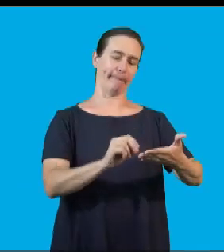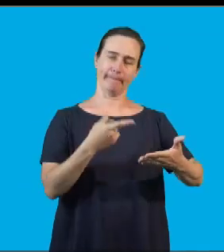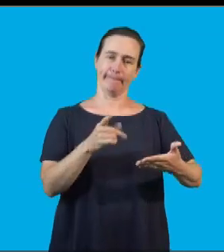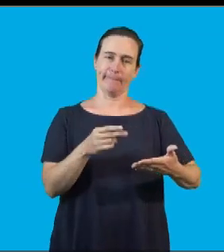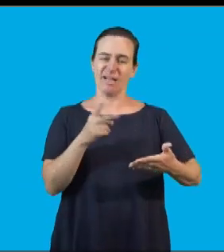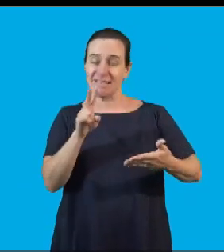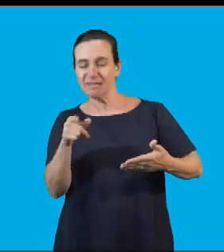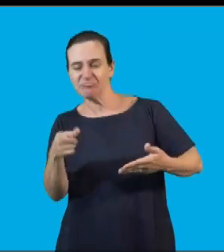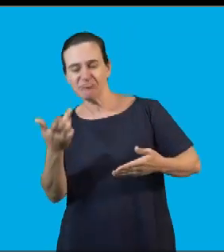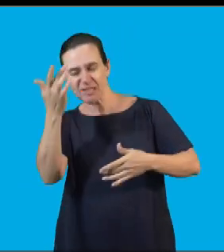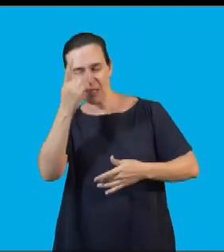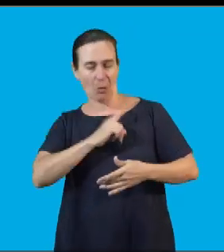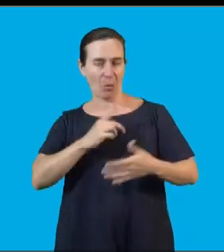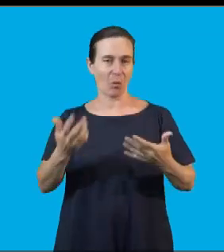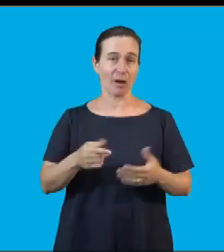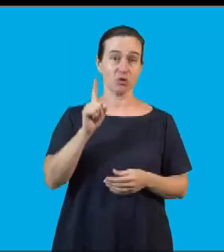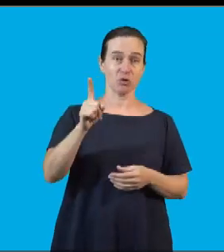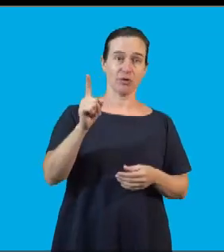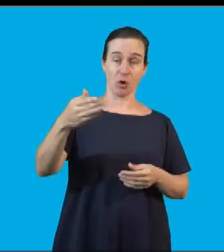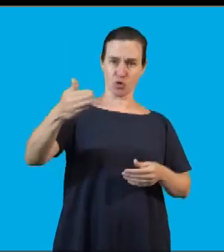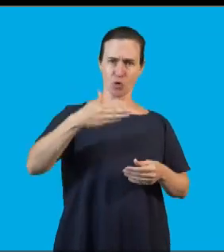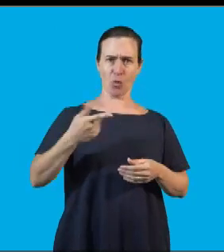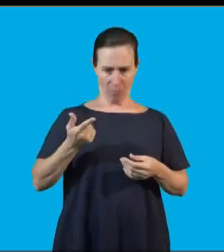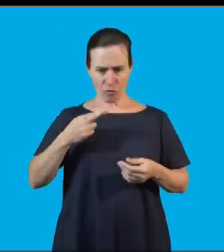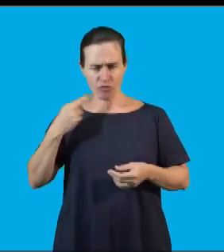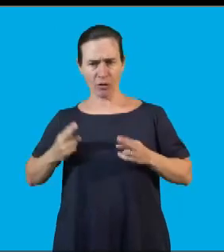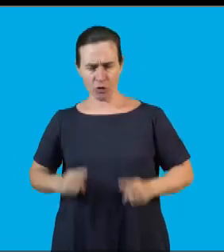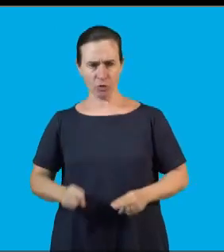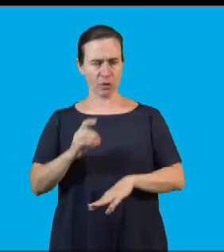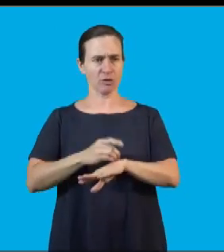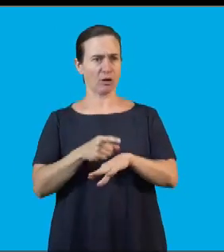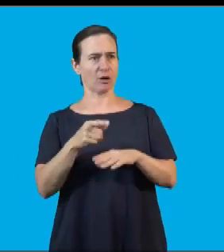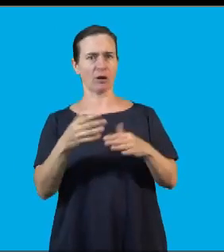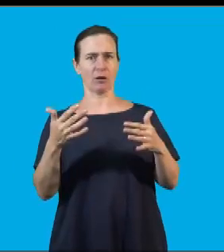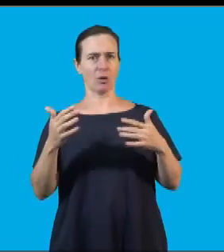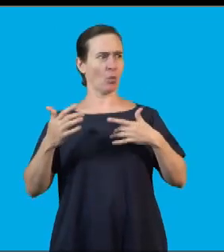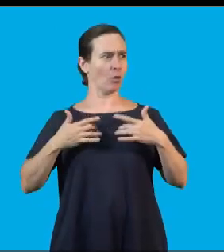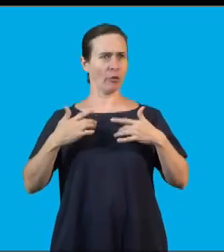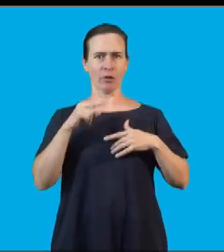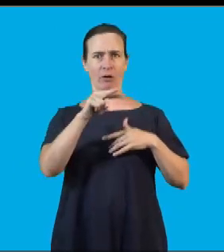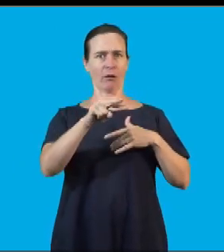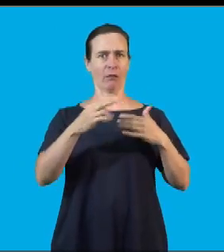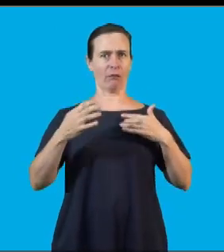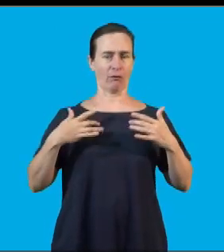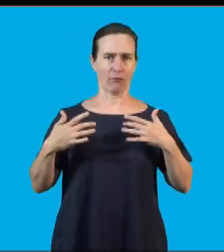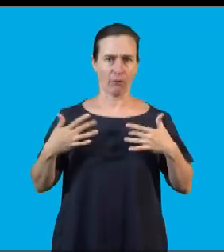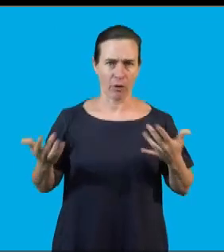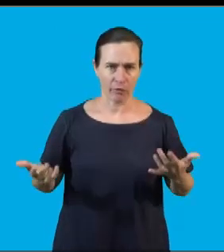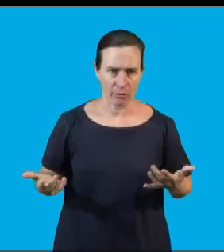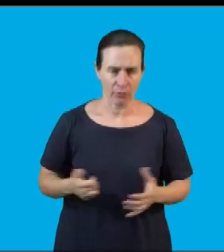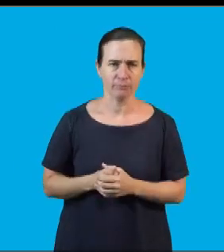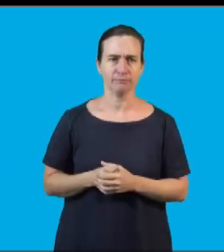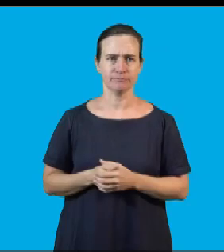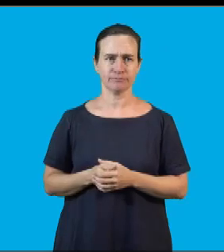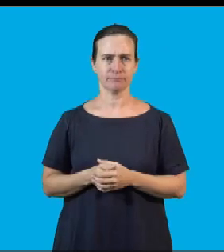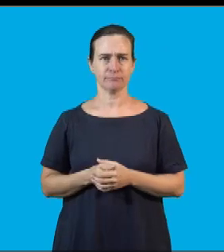attending to the patient. In the background at the door, we can see a human doctor. He looks quite worried. You can see that he's